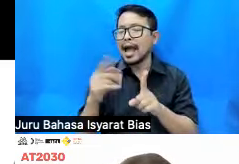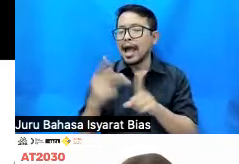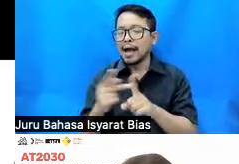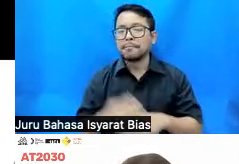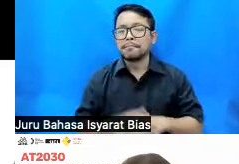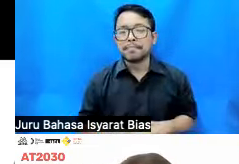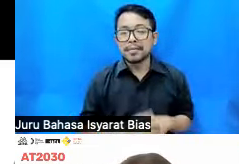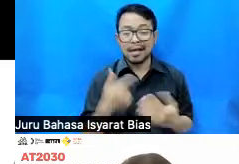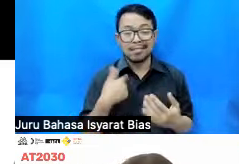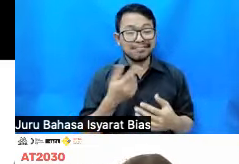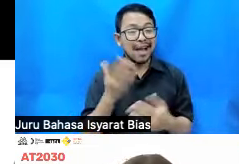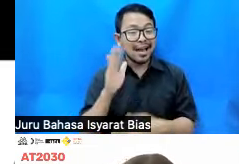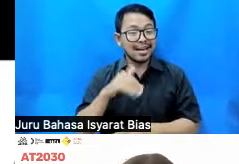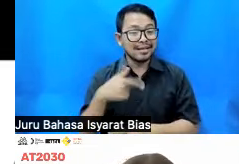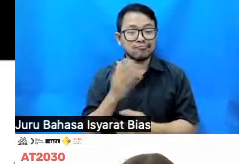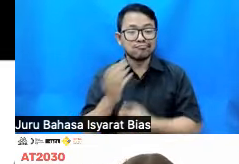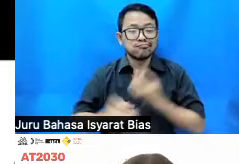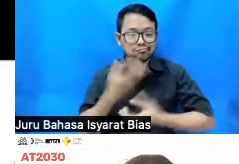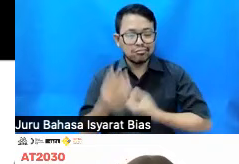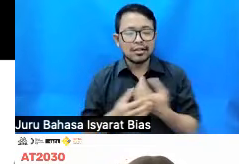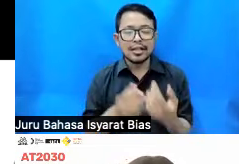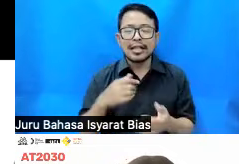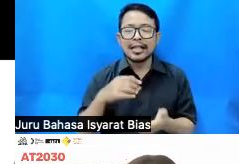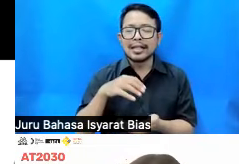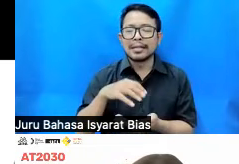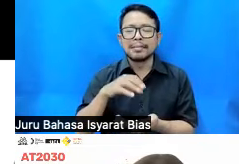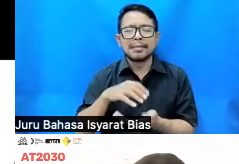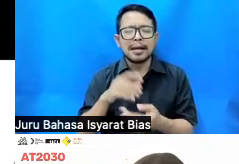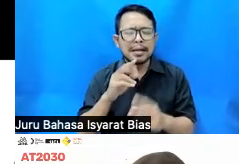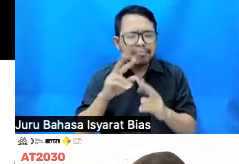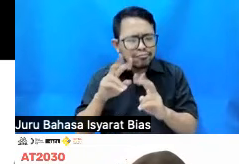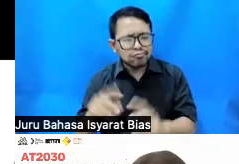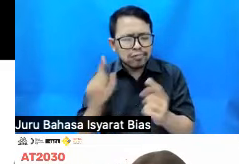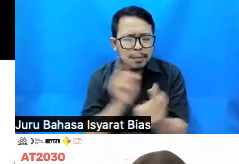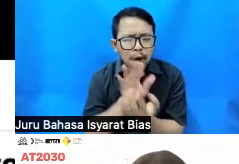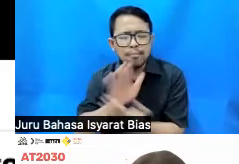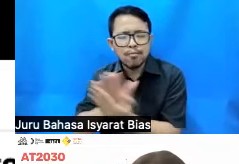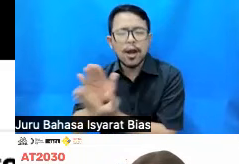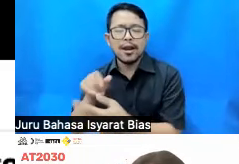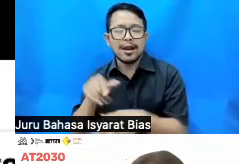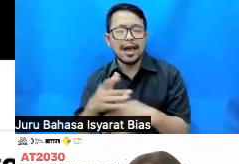study on Solo, looking at inclusive design and accessibility.